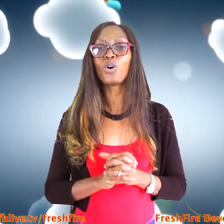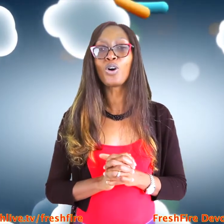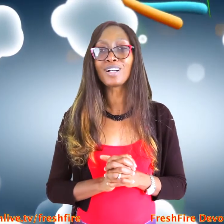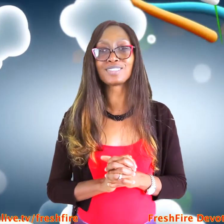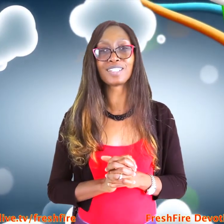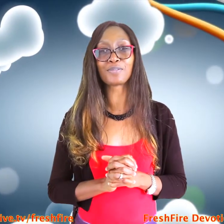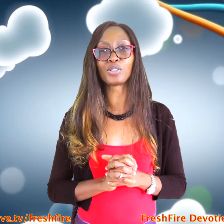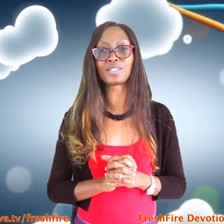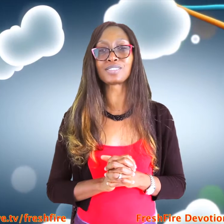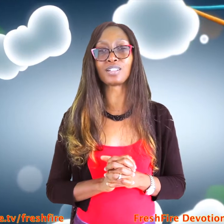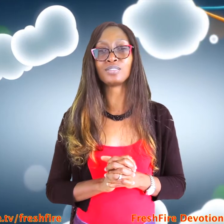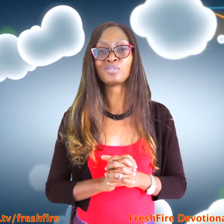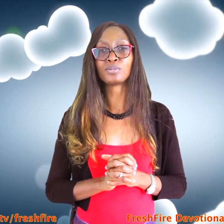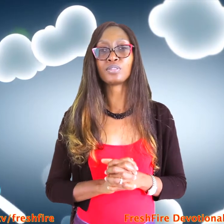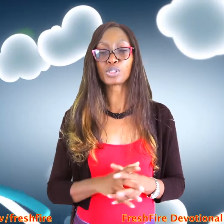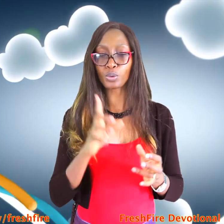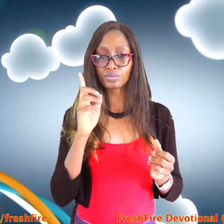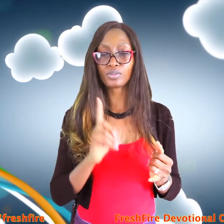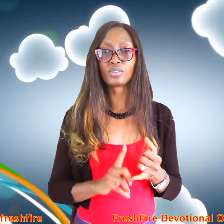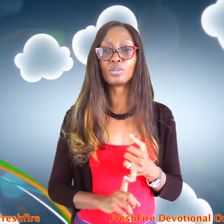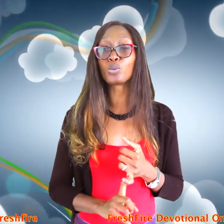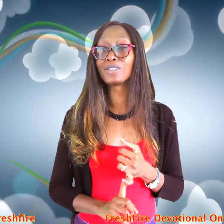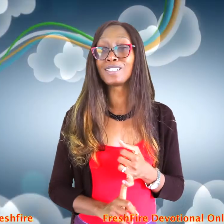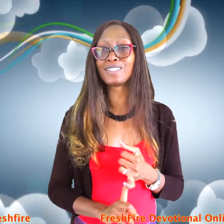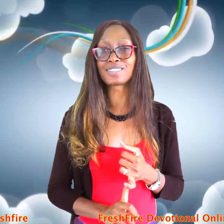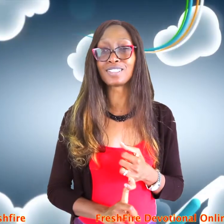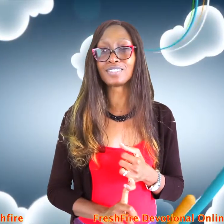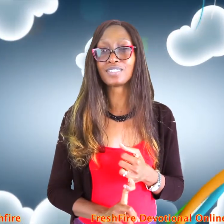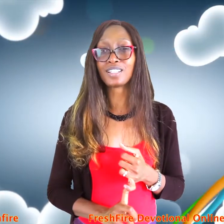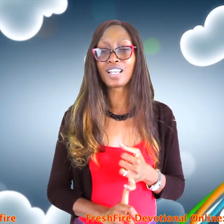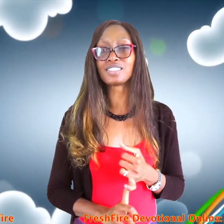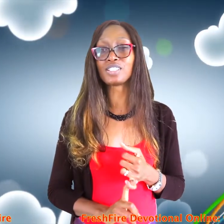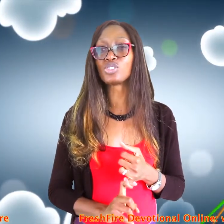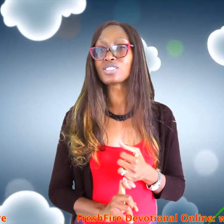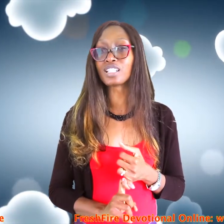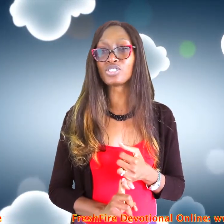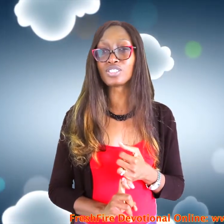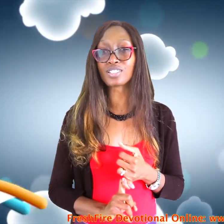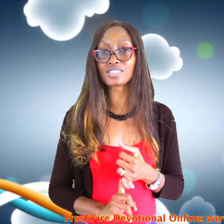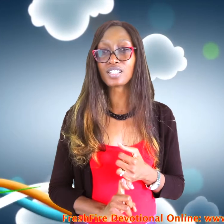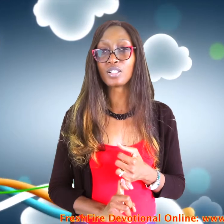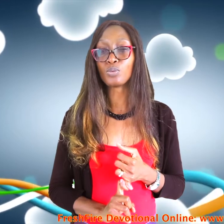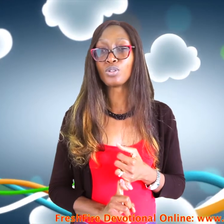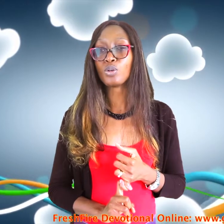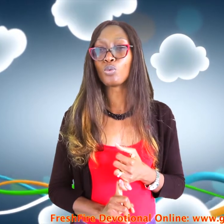Praise the Lord, the influencer. So, number one key lesson is that just like